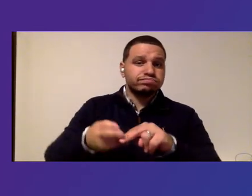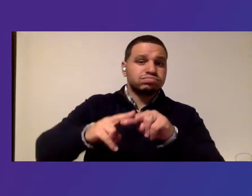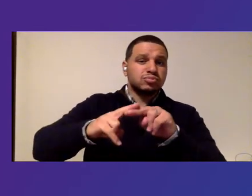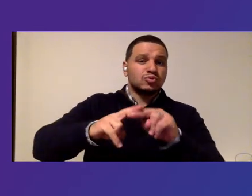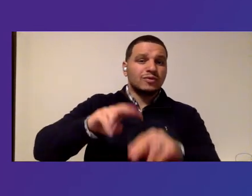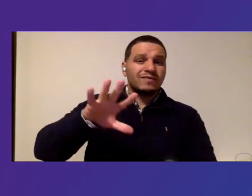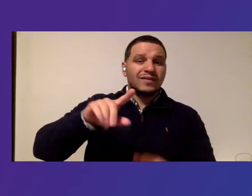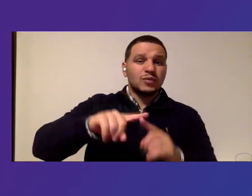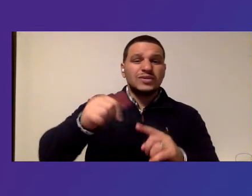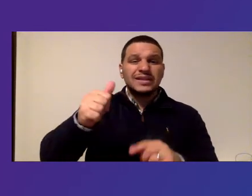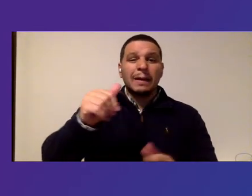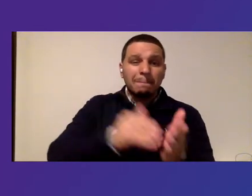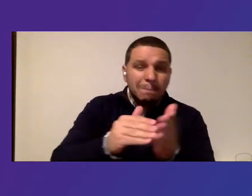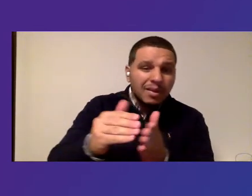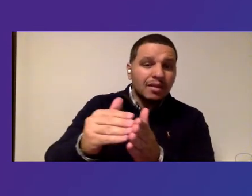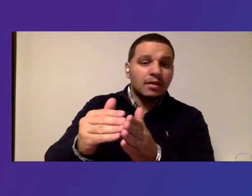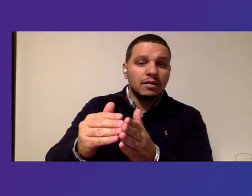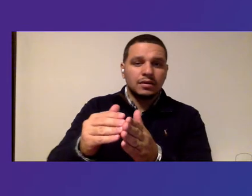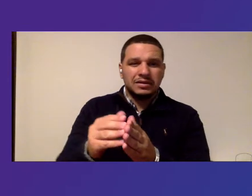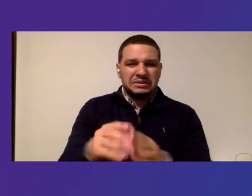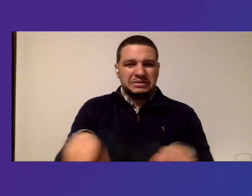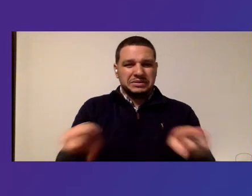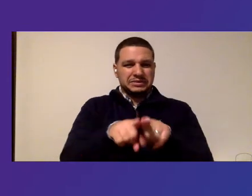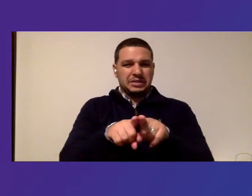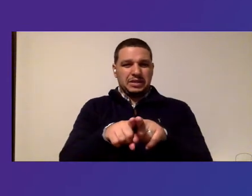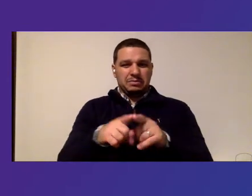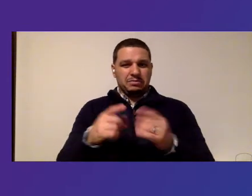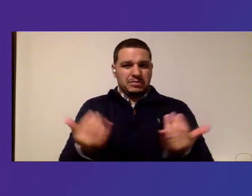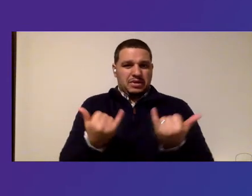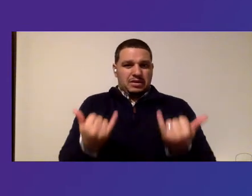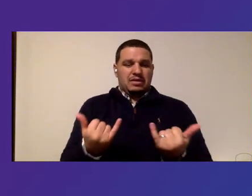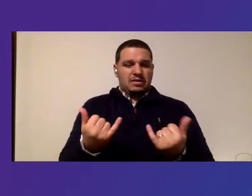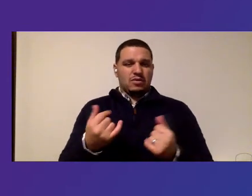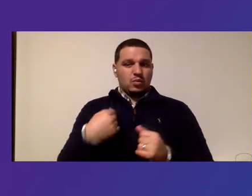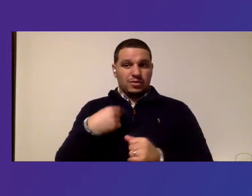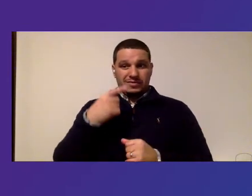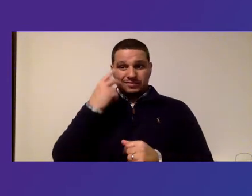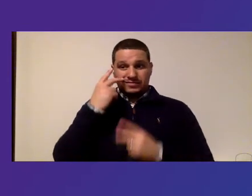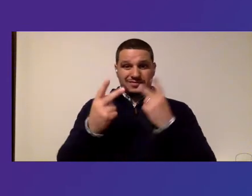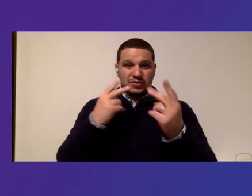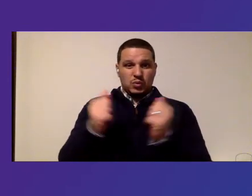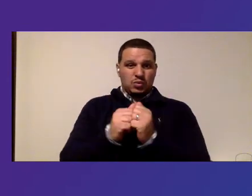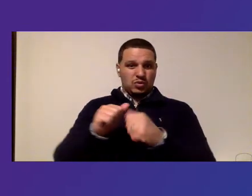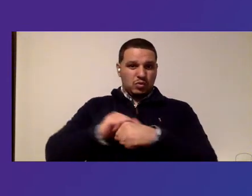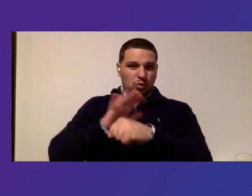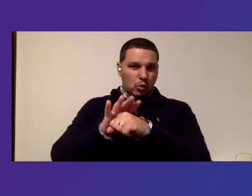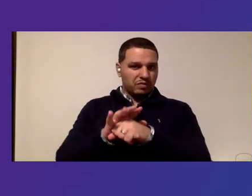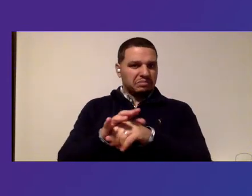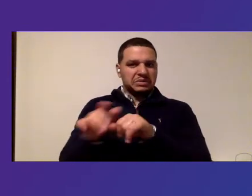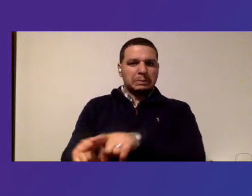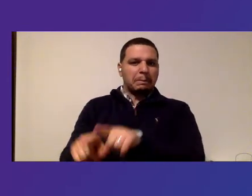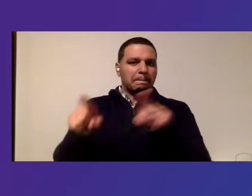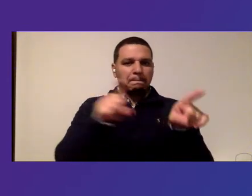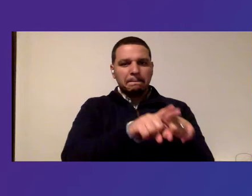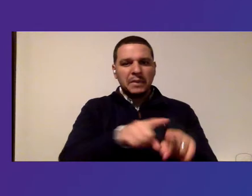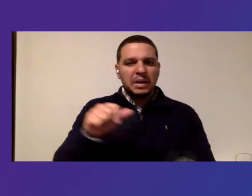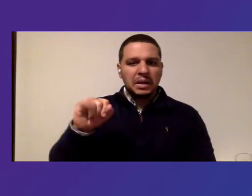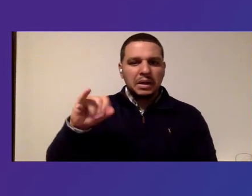5 to 10 million. Not too dissimilar to the climbing death toll statistics we are currently facing with the COVID-19 pandemic.